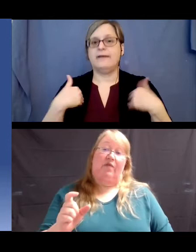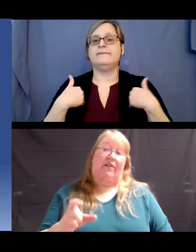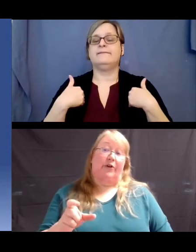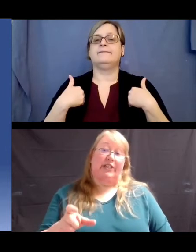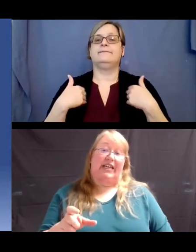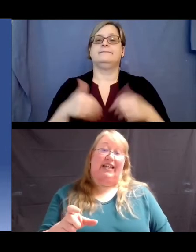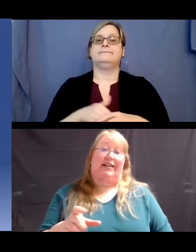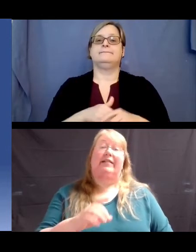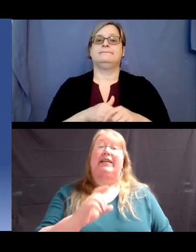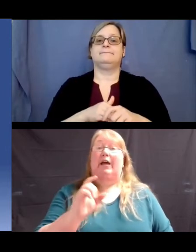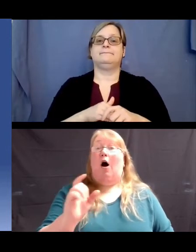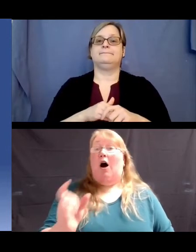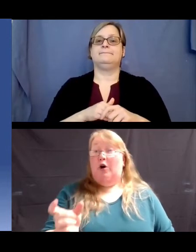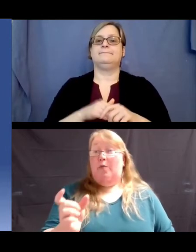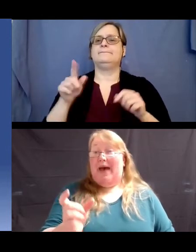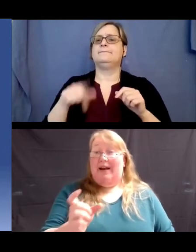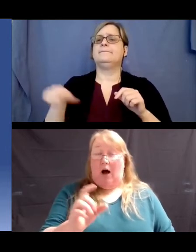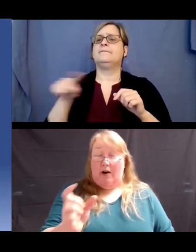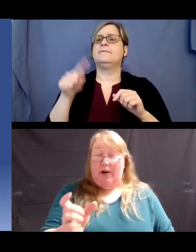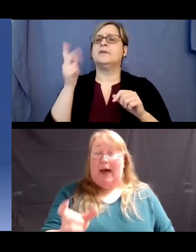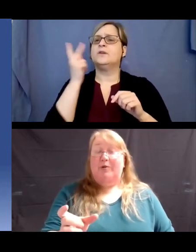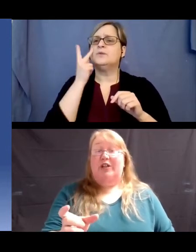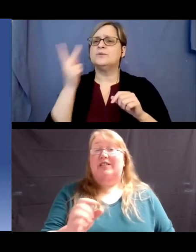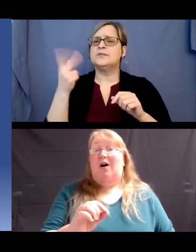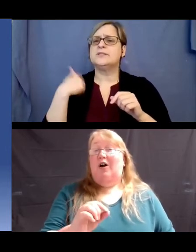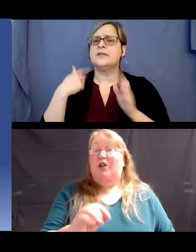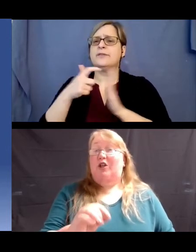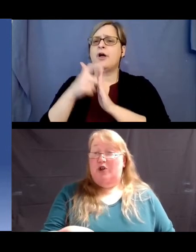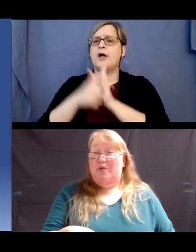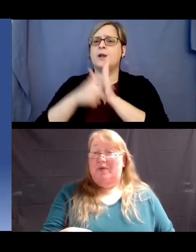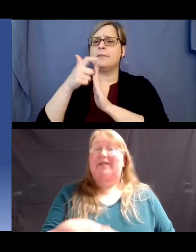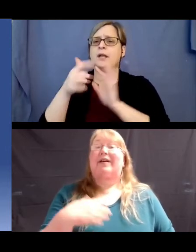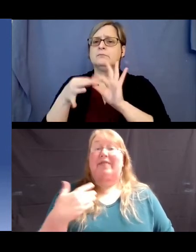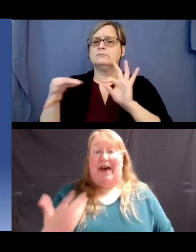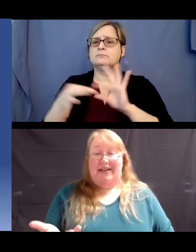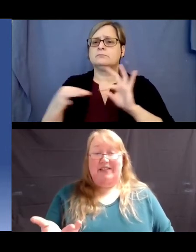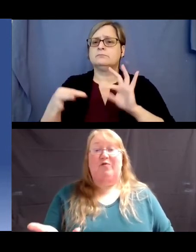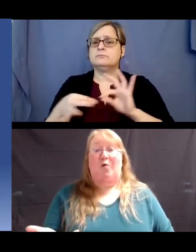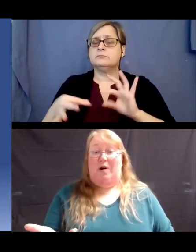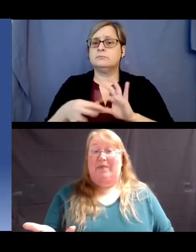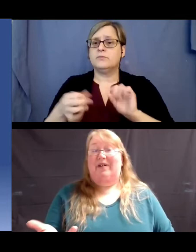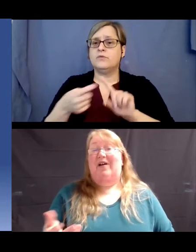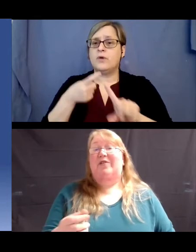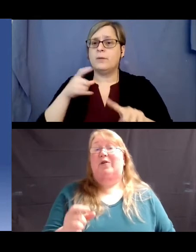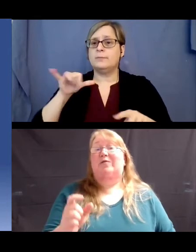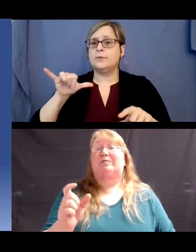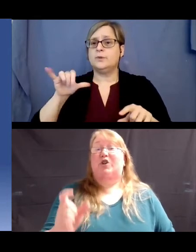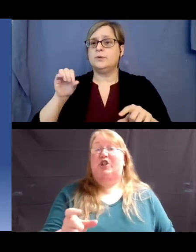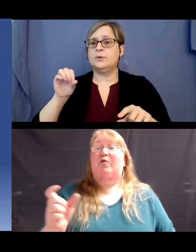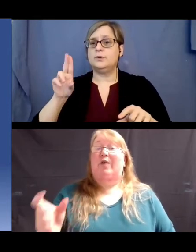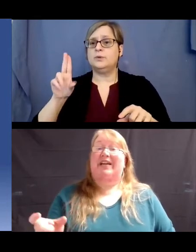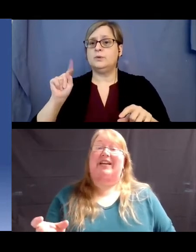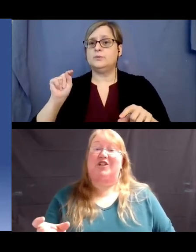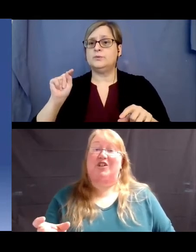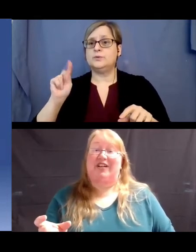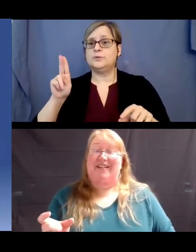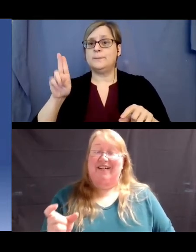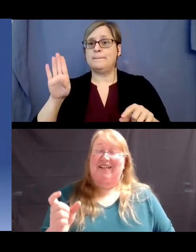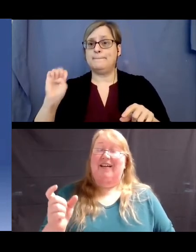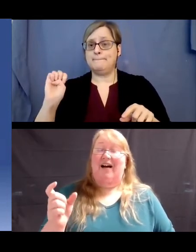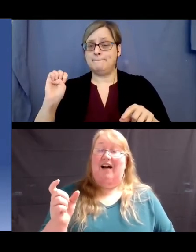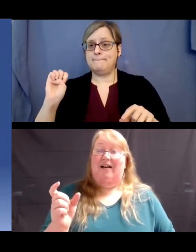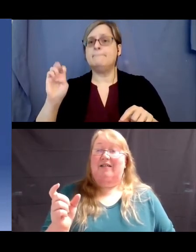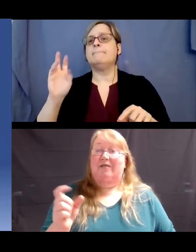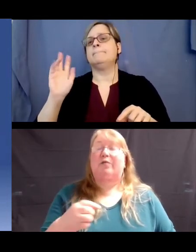If you've ever seen the auto captions on YouTube, that is a form of those machine